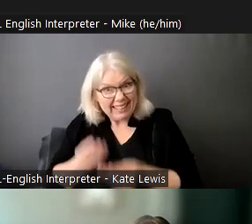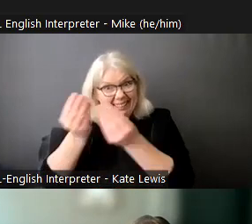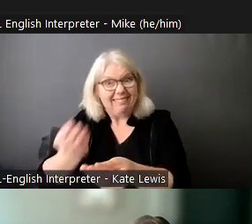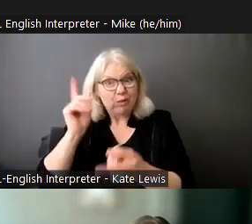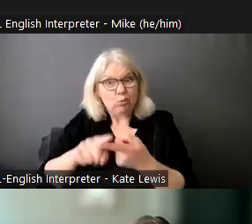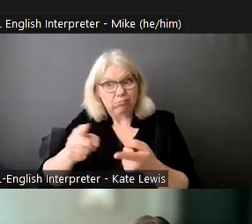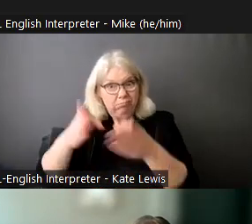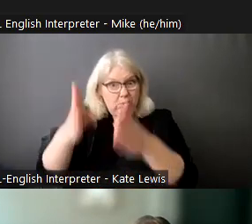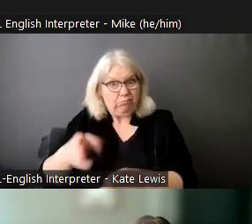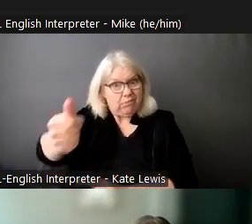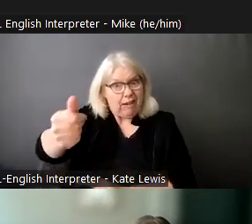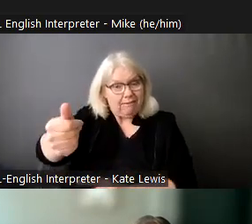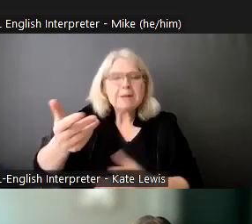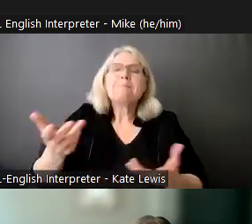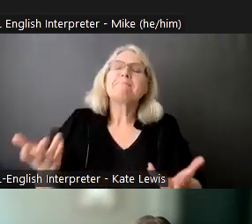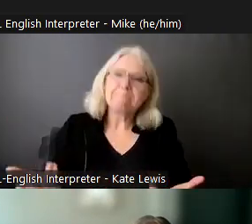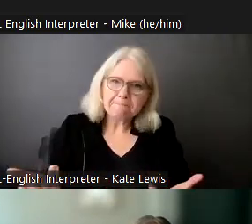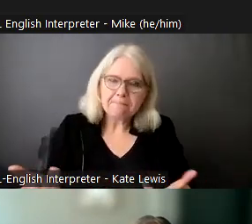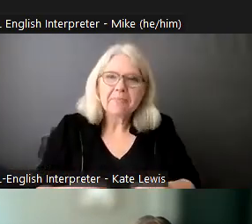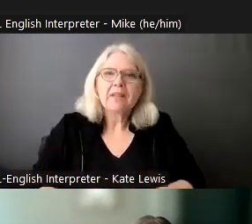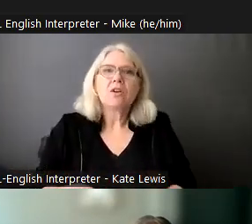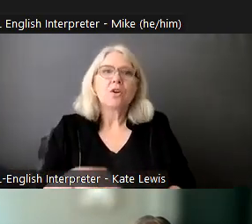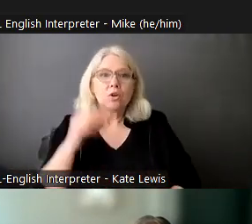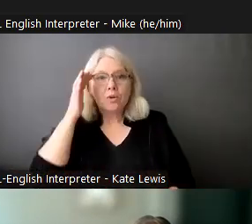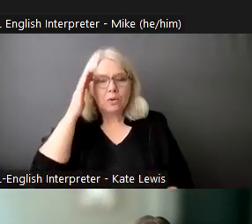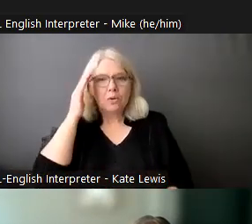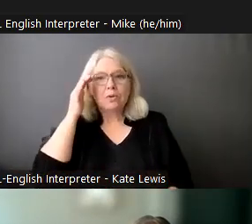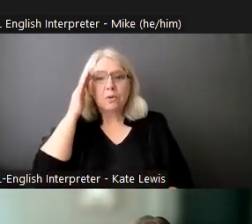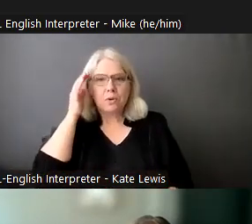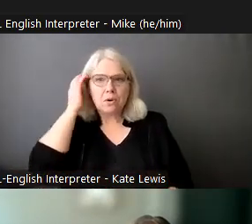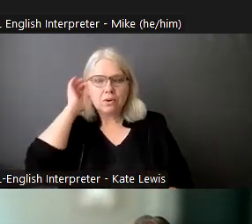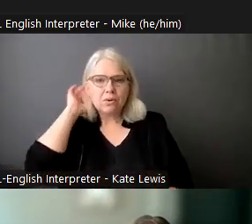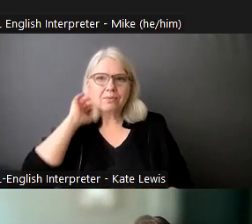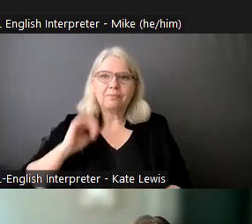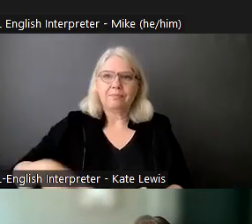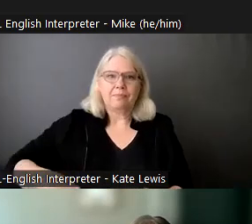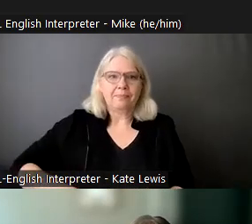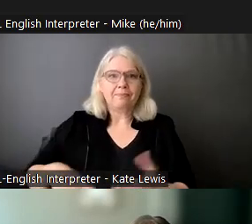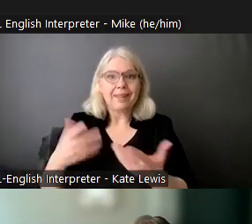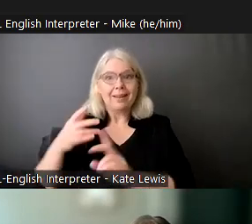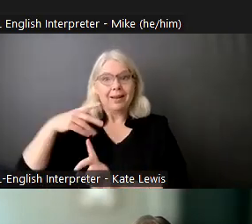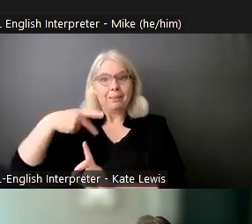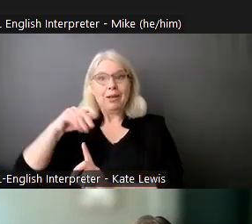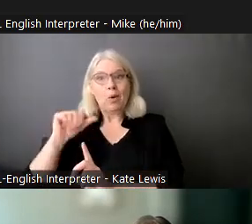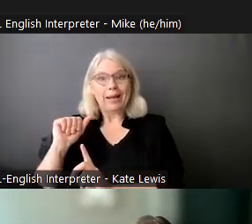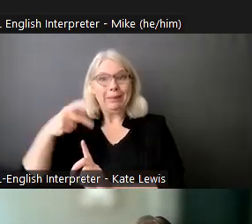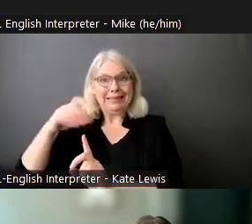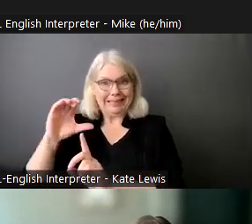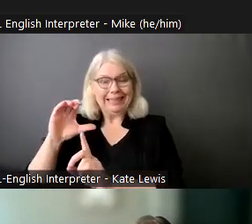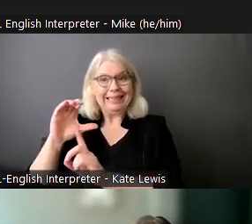effective unless you're found incapable of making a decision. So someone can't run around with it and make decisions on your